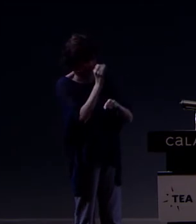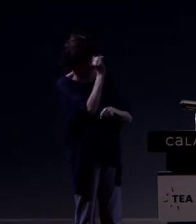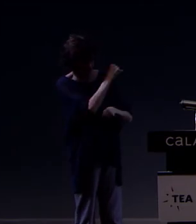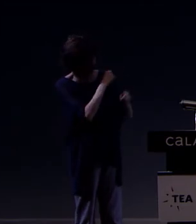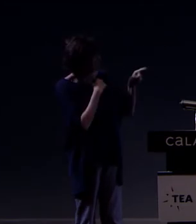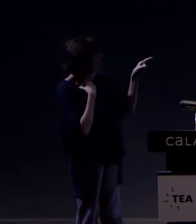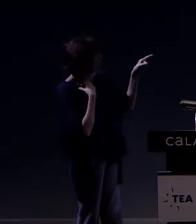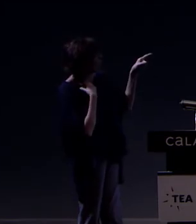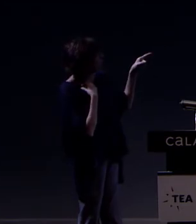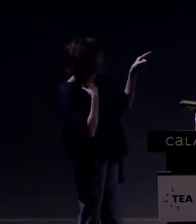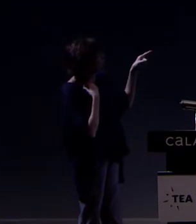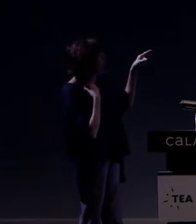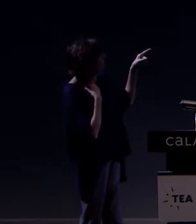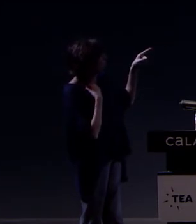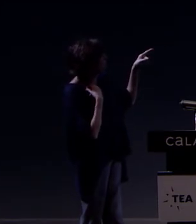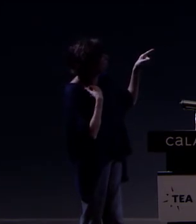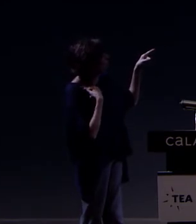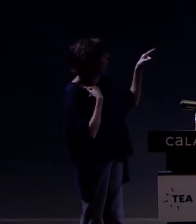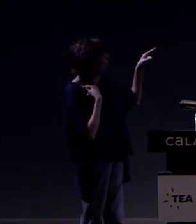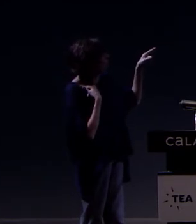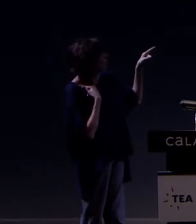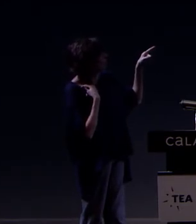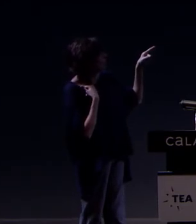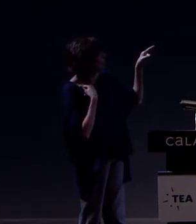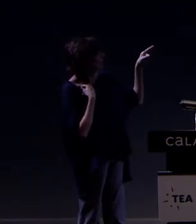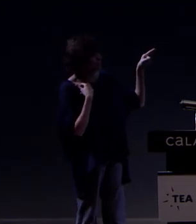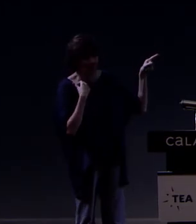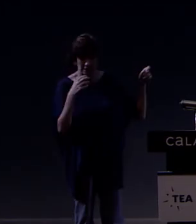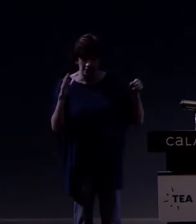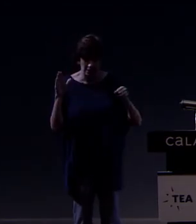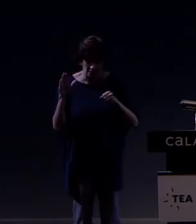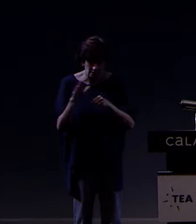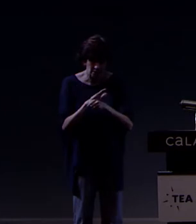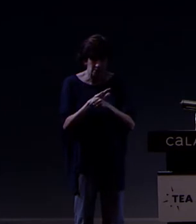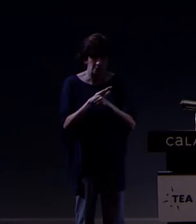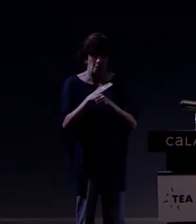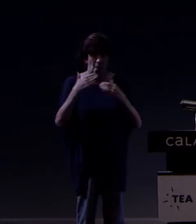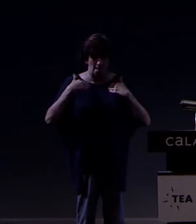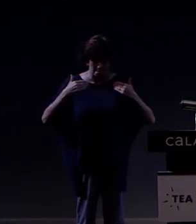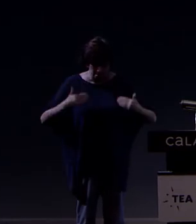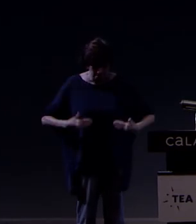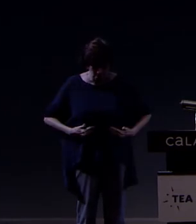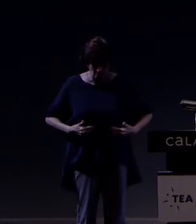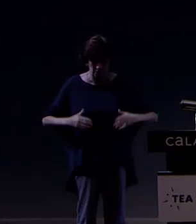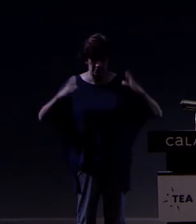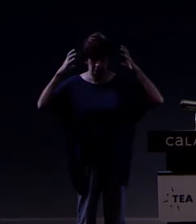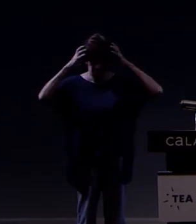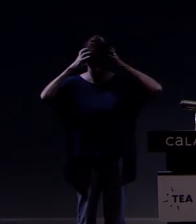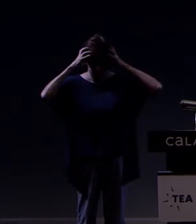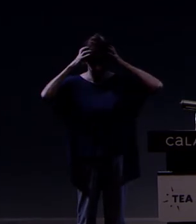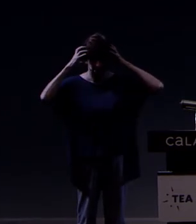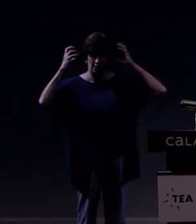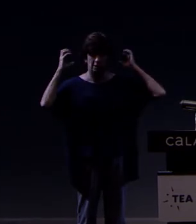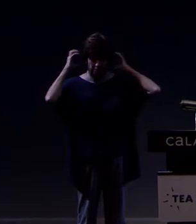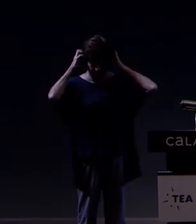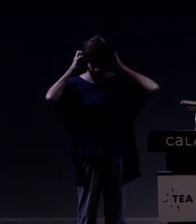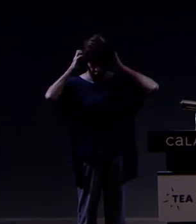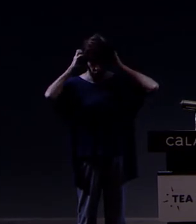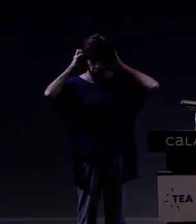kind of throw this point home. He created a complete body-denying suit. It's a headset with